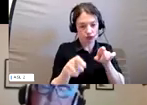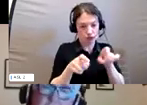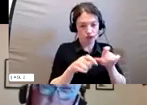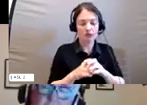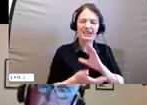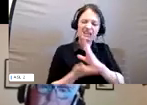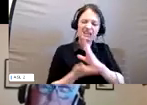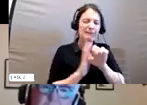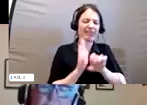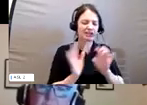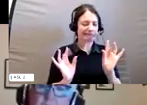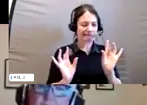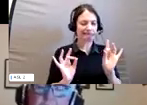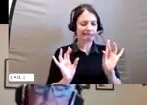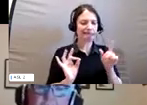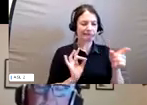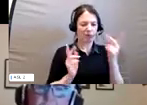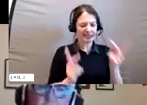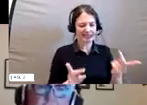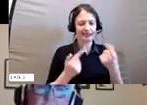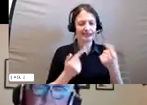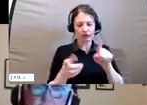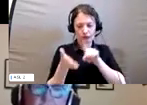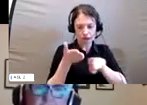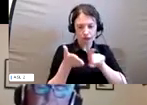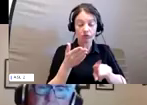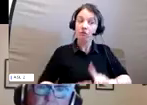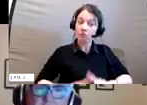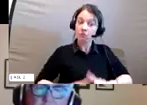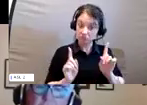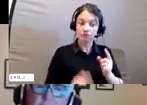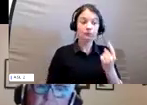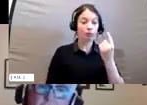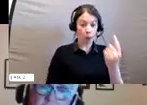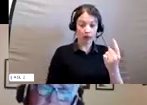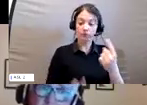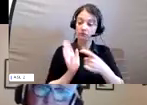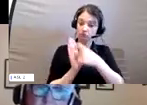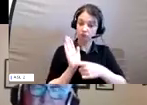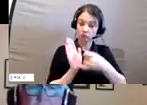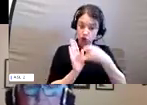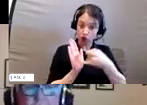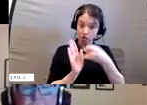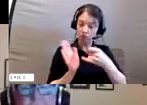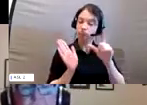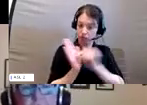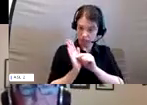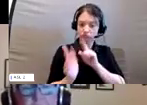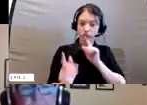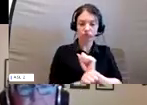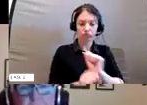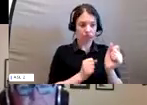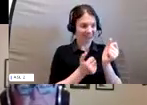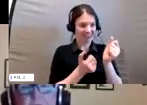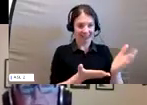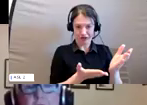dilemmas in here. However, we have had one journal article published and that's there for